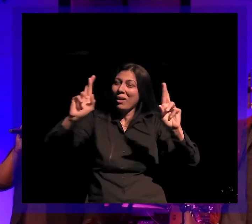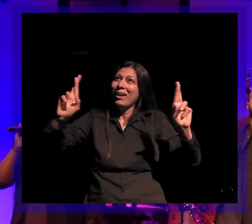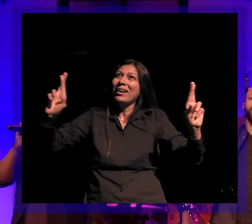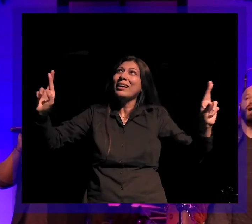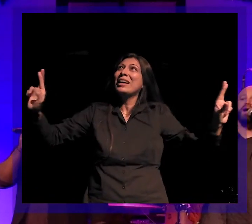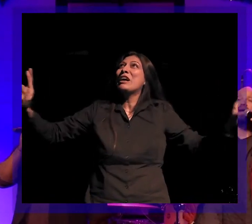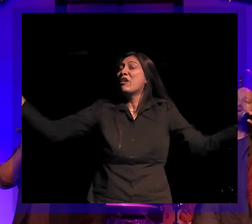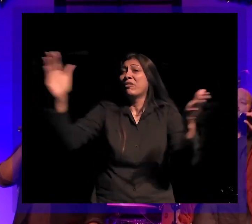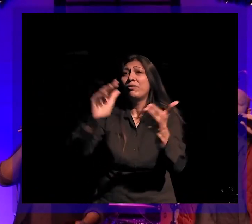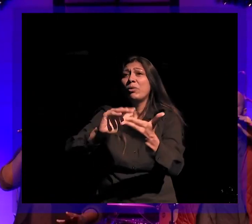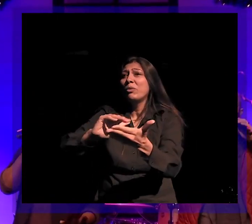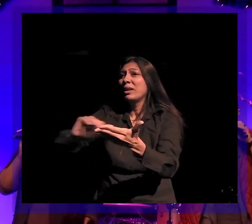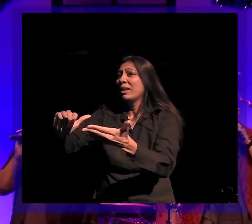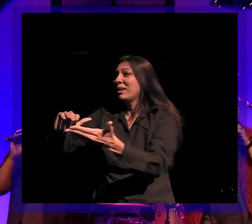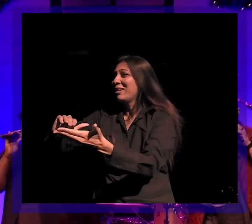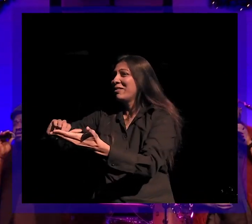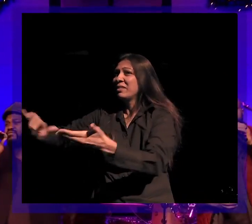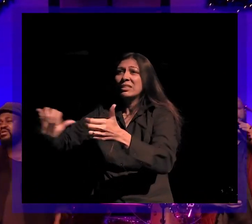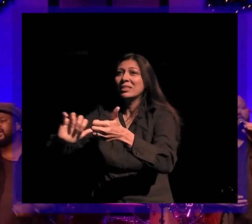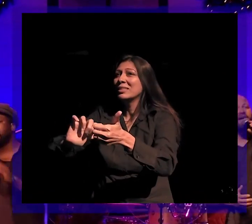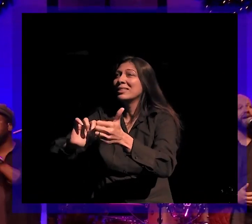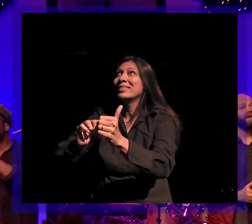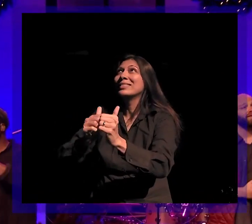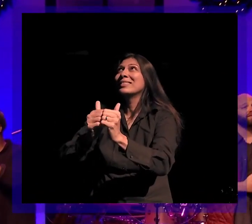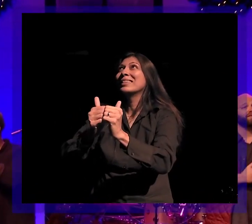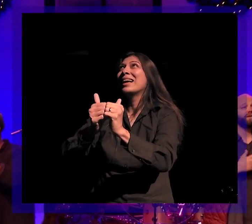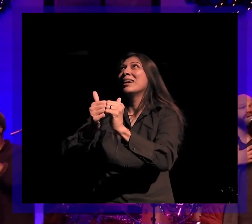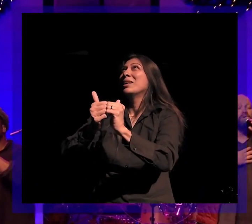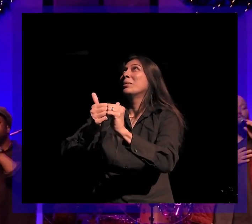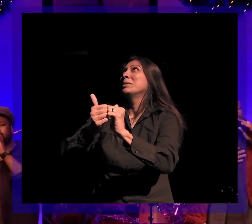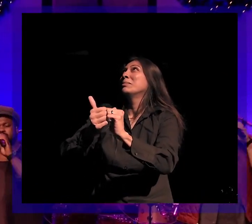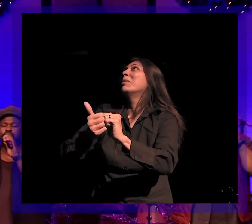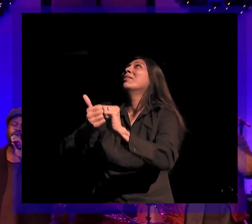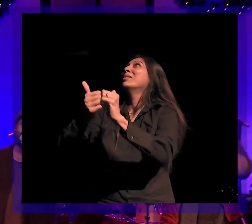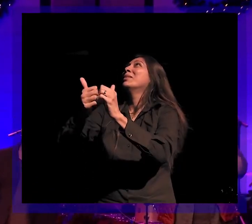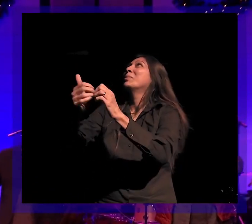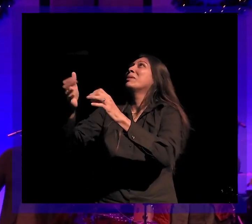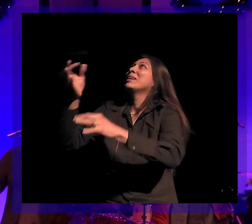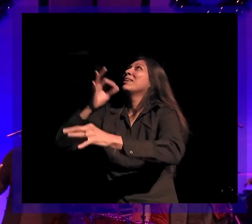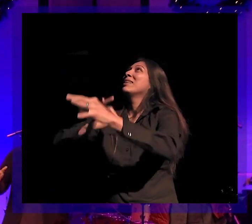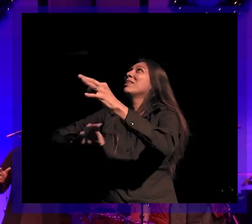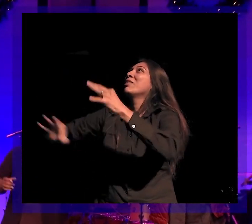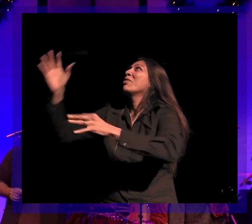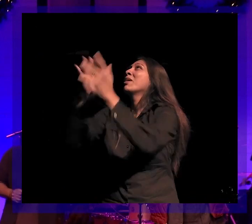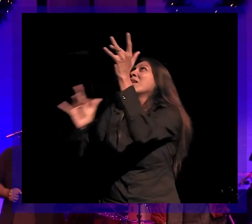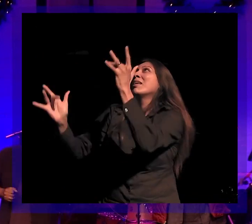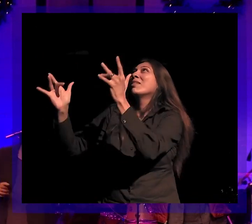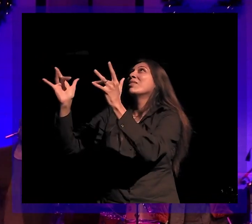Was born.